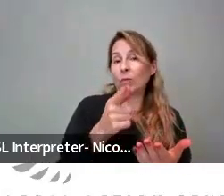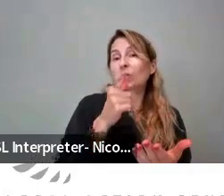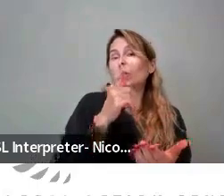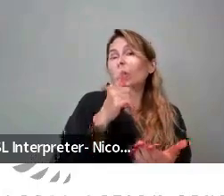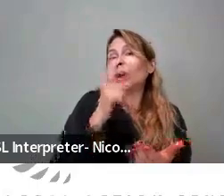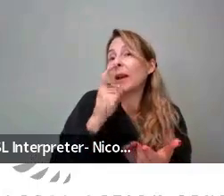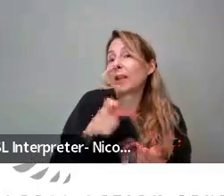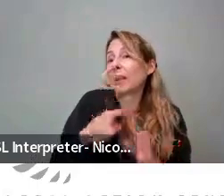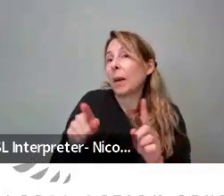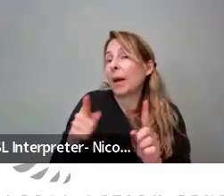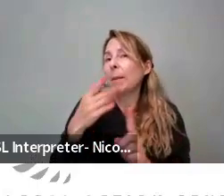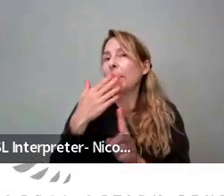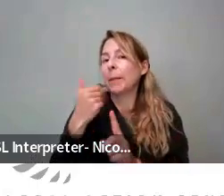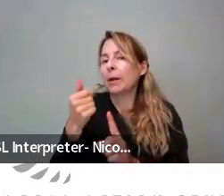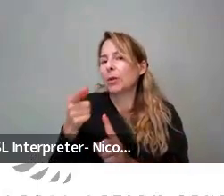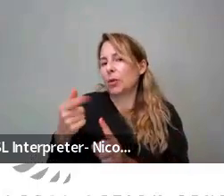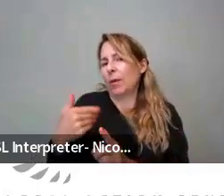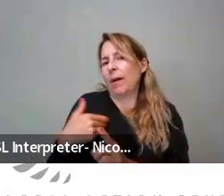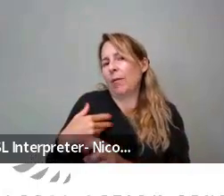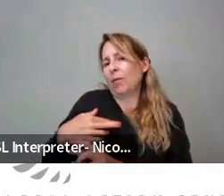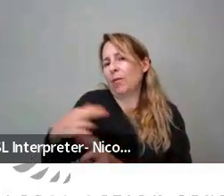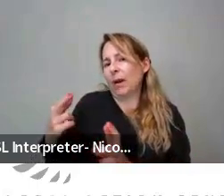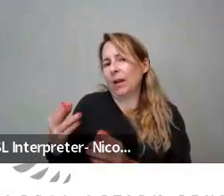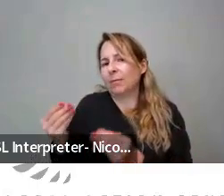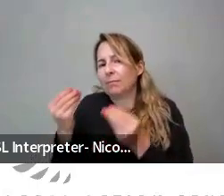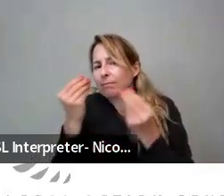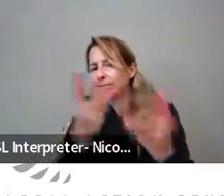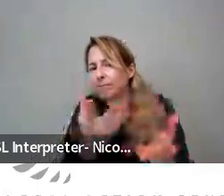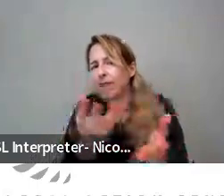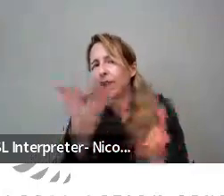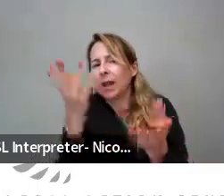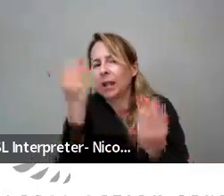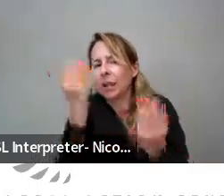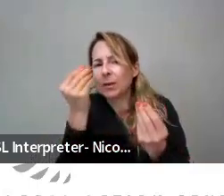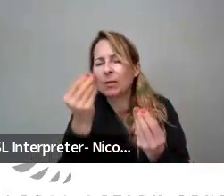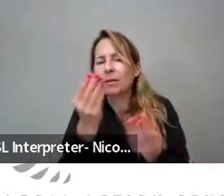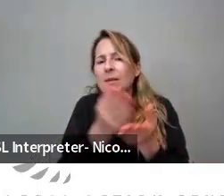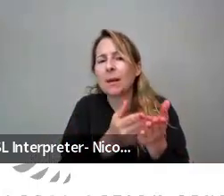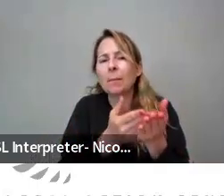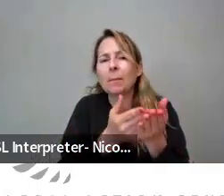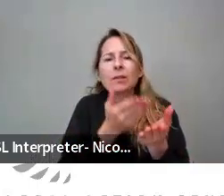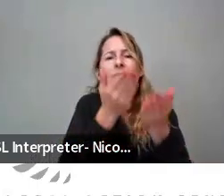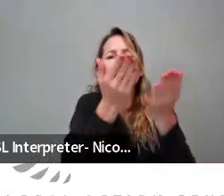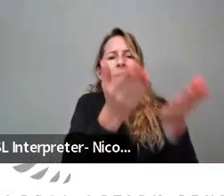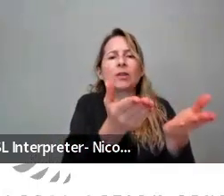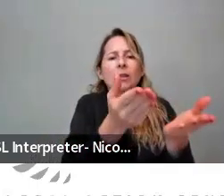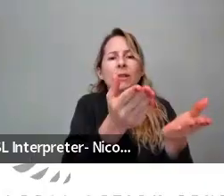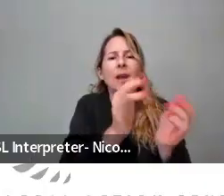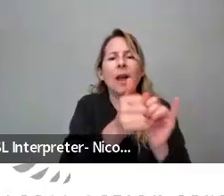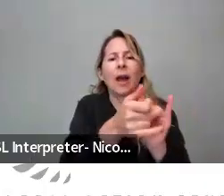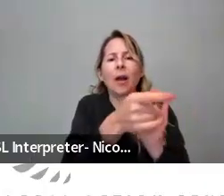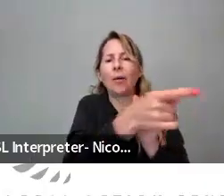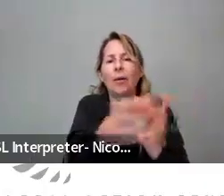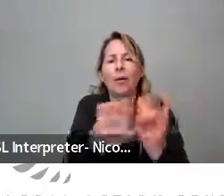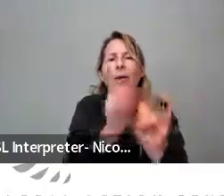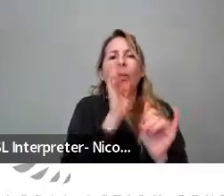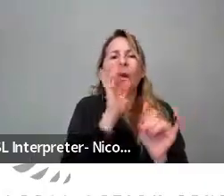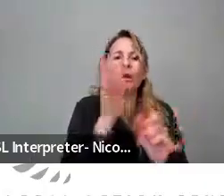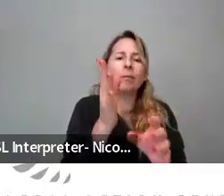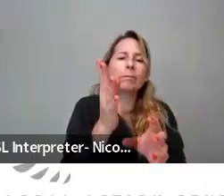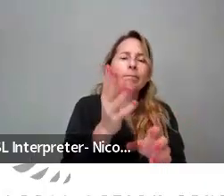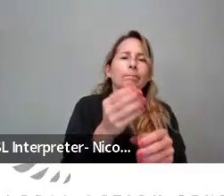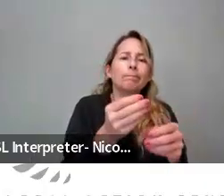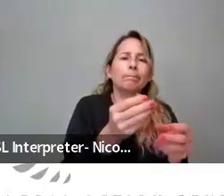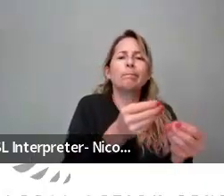you put forward, or it's helpful for you to put forward certain suggestions as to how it is that the landlord can provide